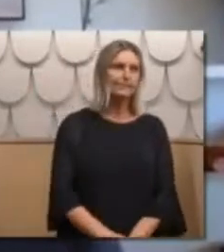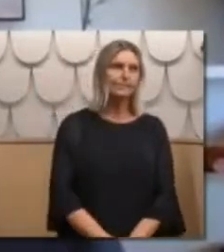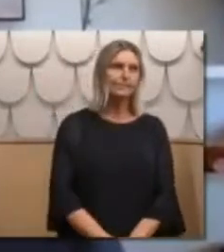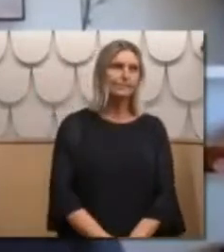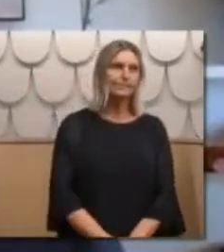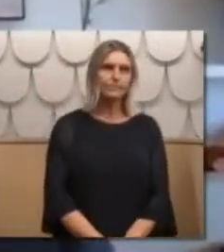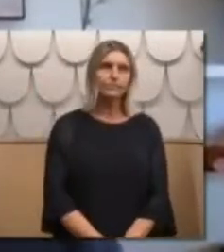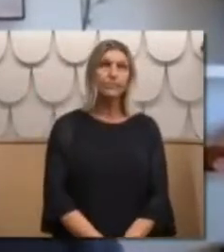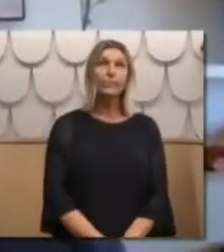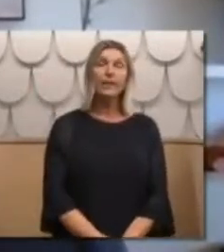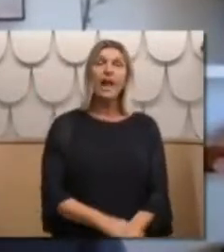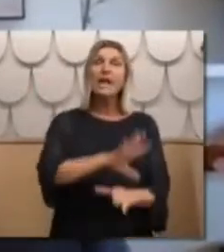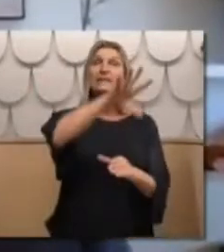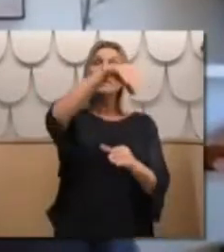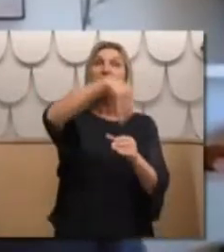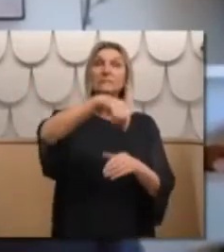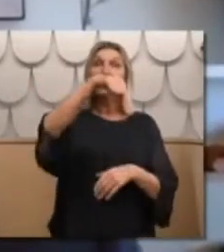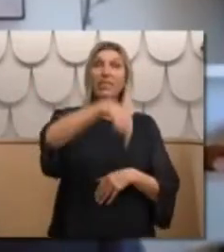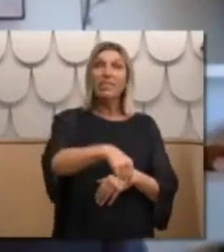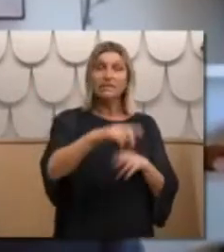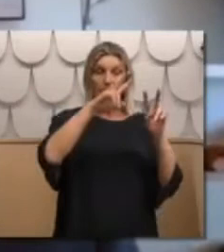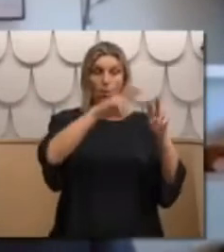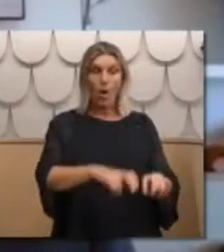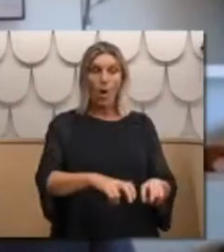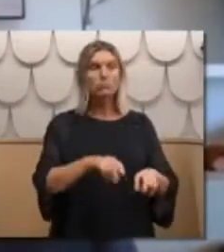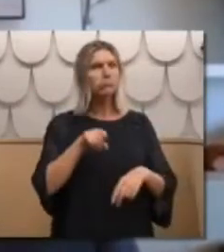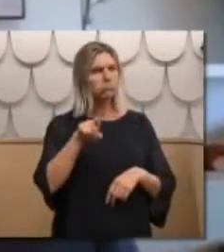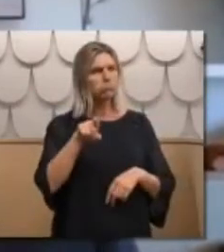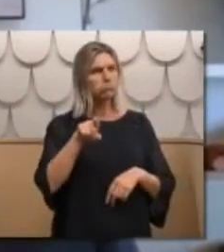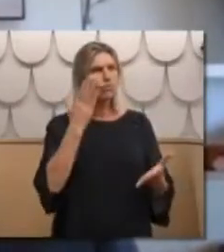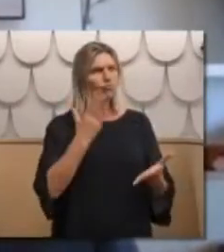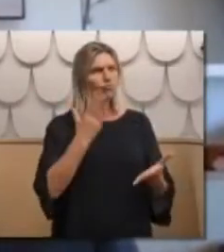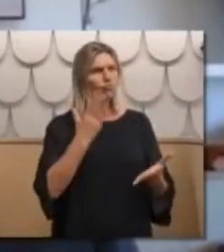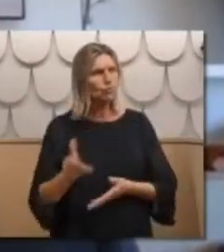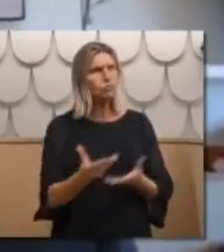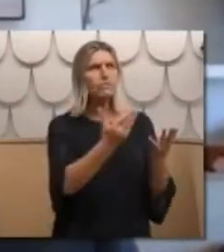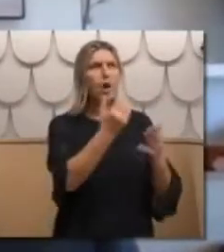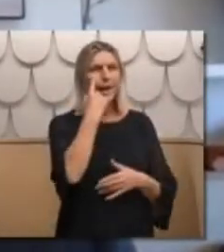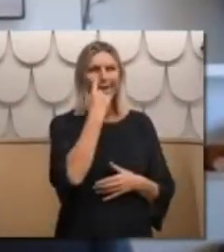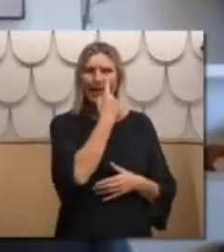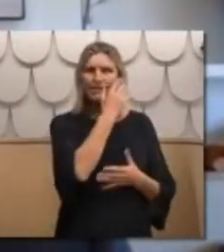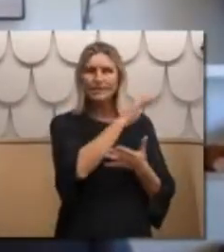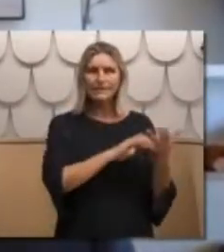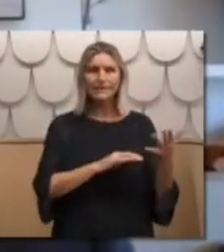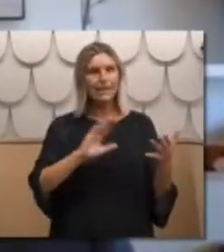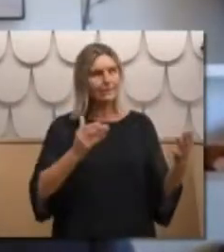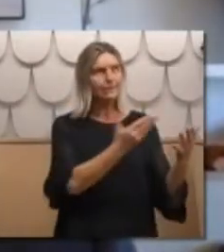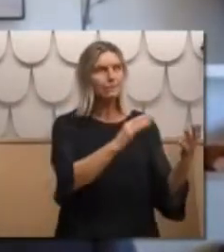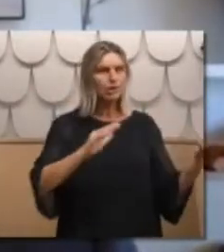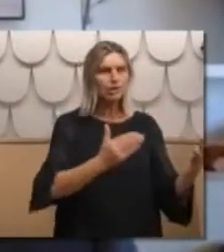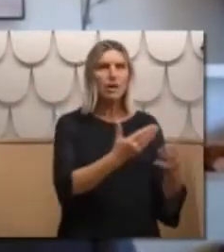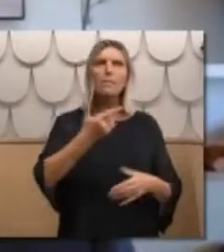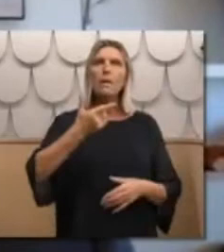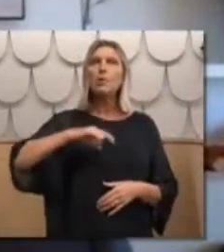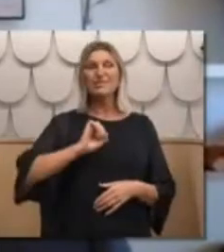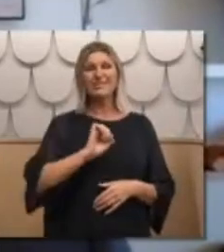As a core participant in this inquiry, Dr. Leeks has the right to give evidence and to make submissions. But he is, by virtue